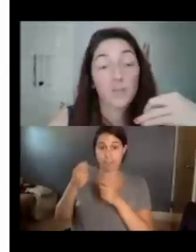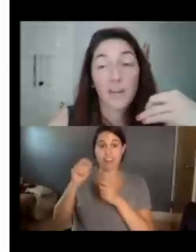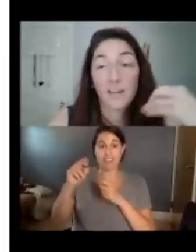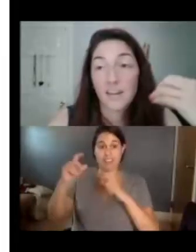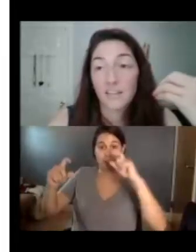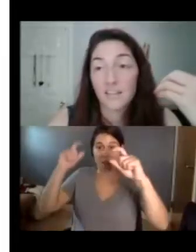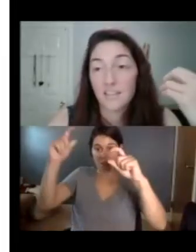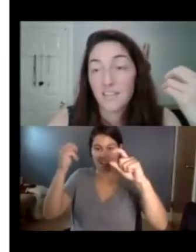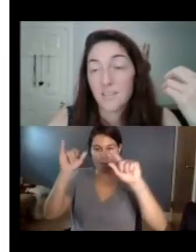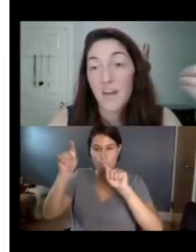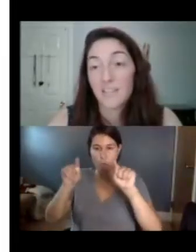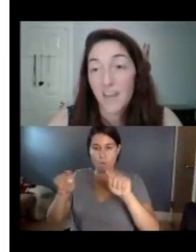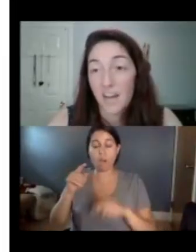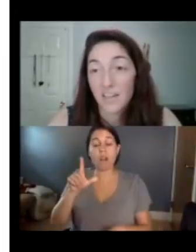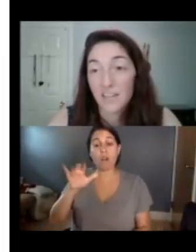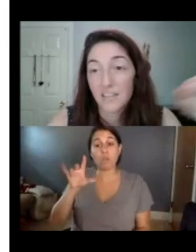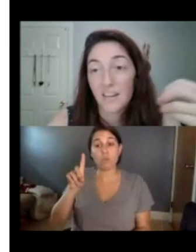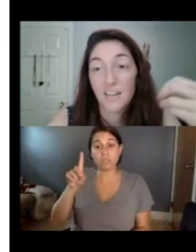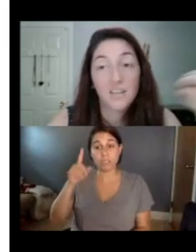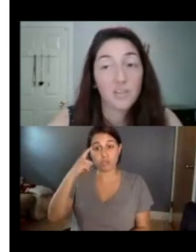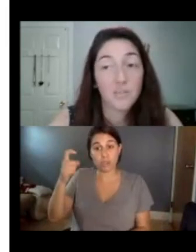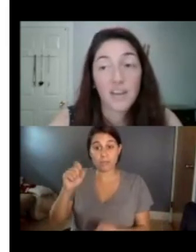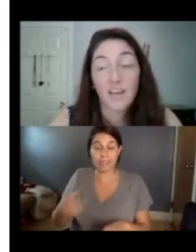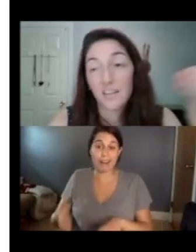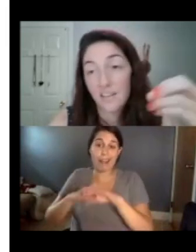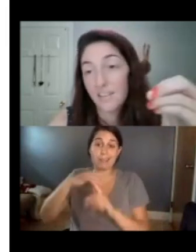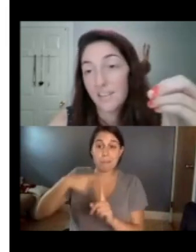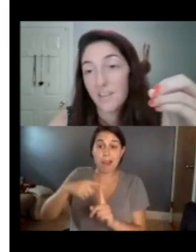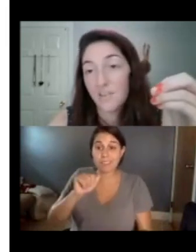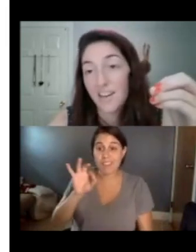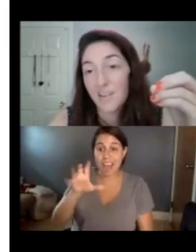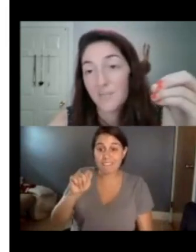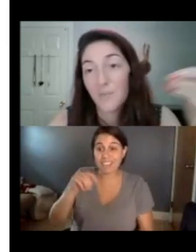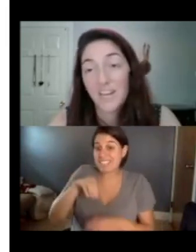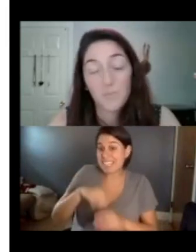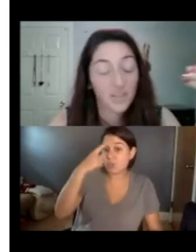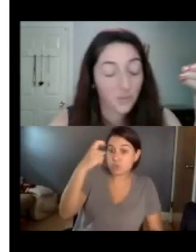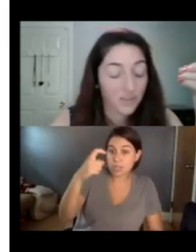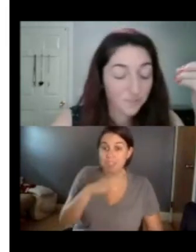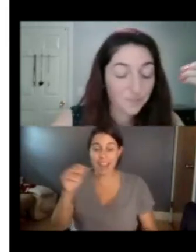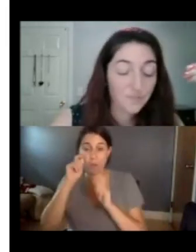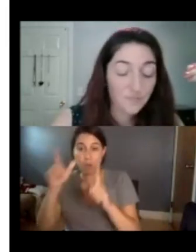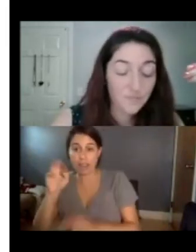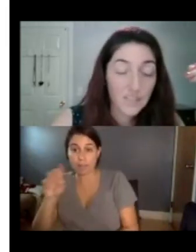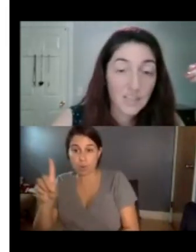lucid dreams might enhance positive affect in dreams and in waking mood as